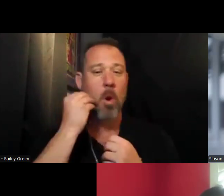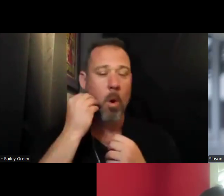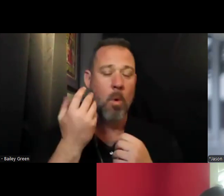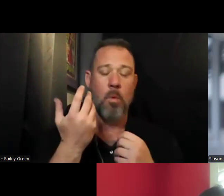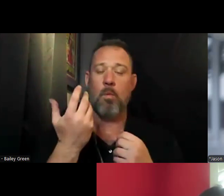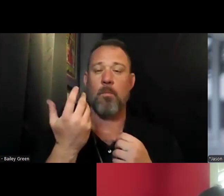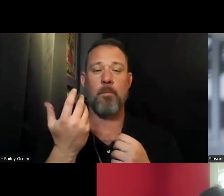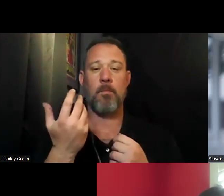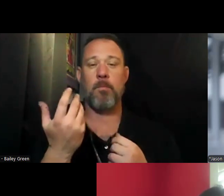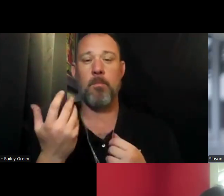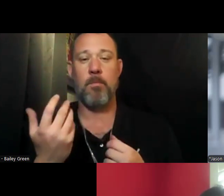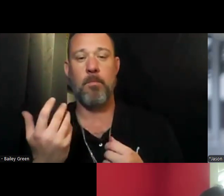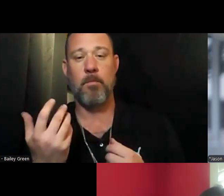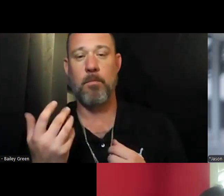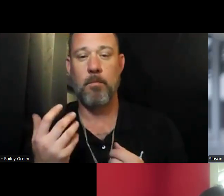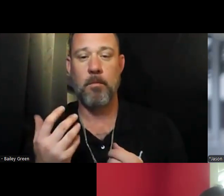been